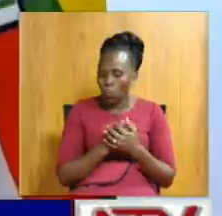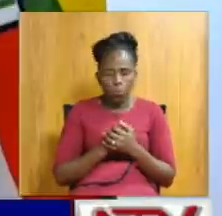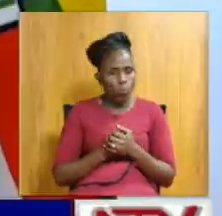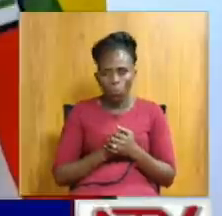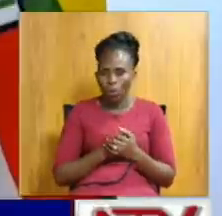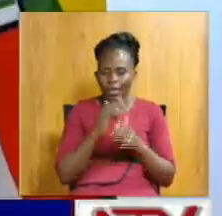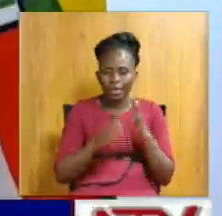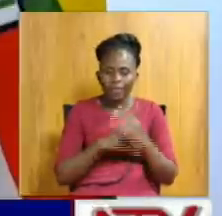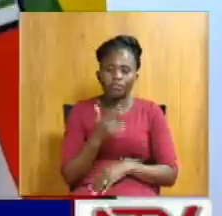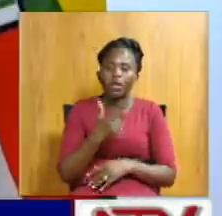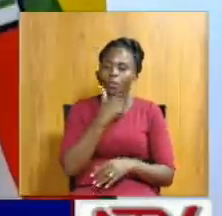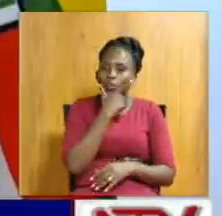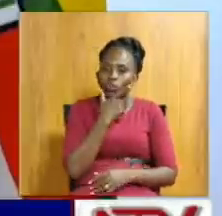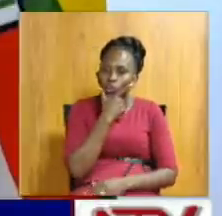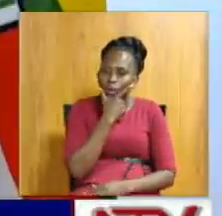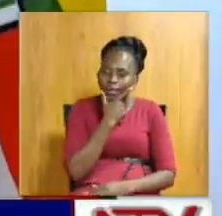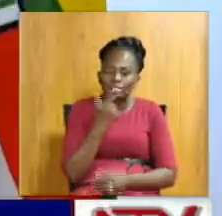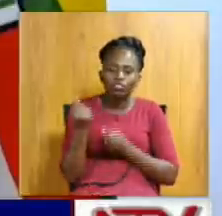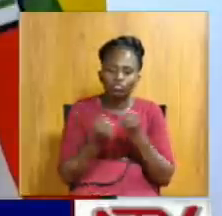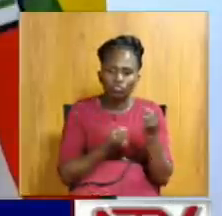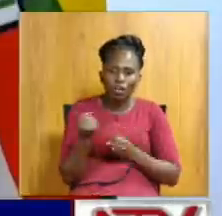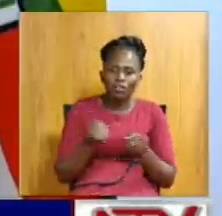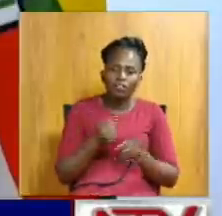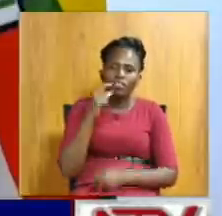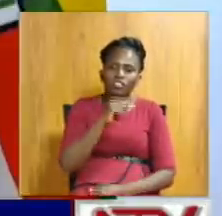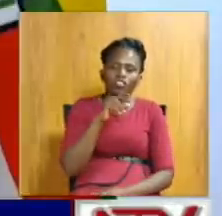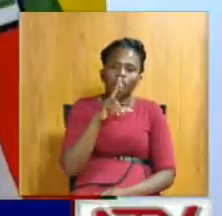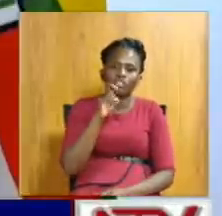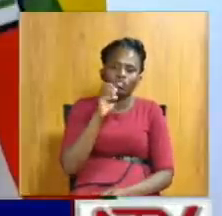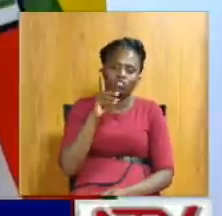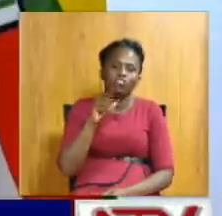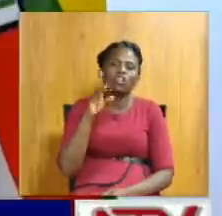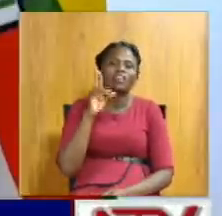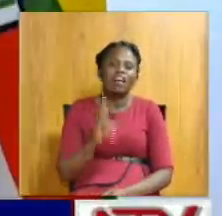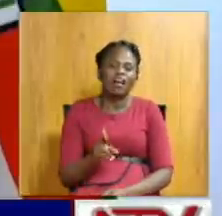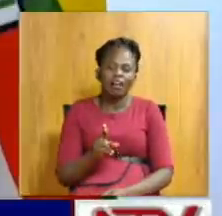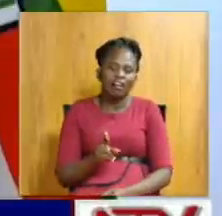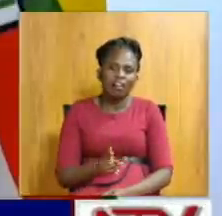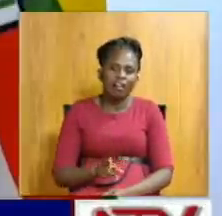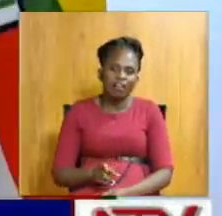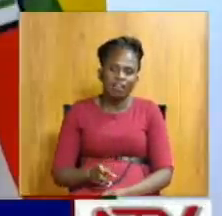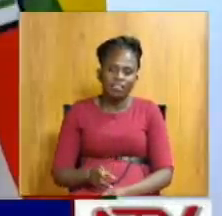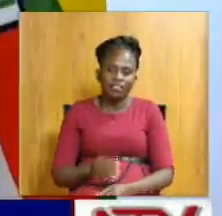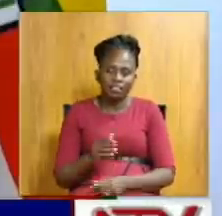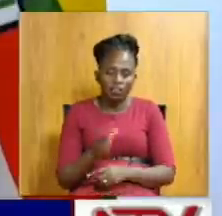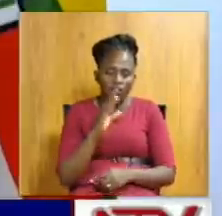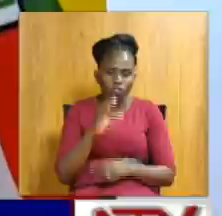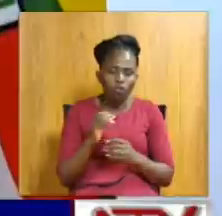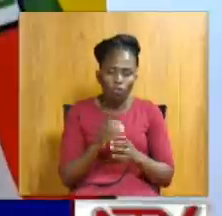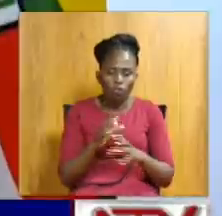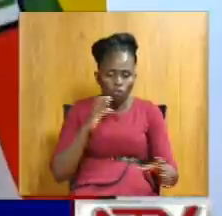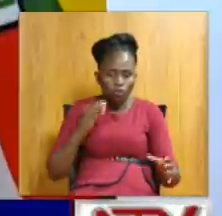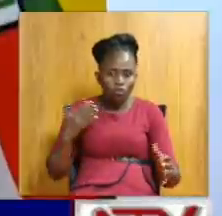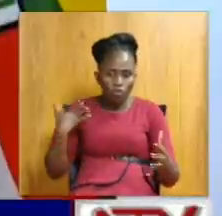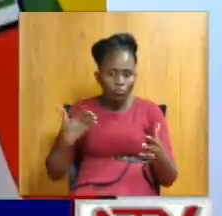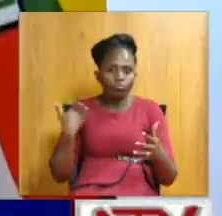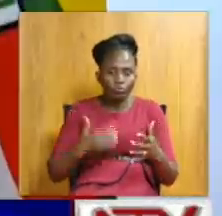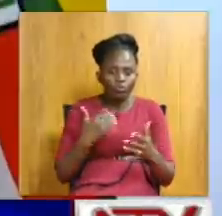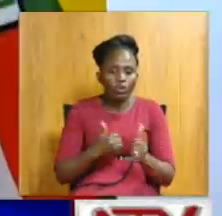and Bobby Wine was driving a grader, Tinga Tinga, into my convoy.